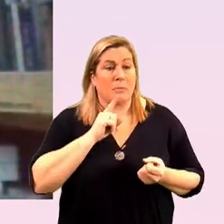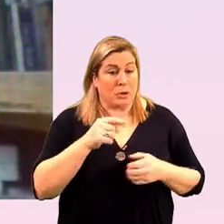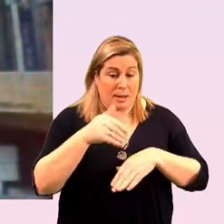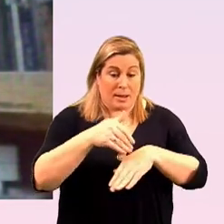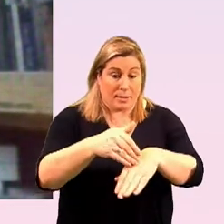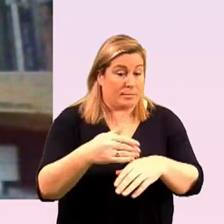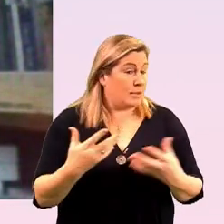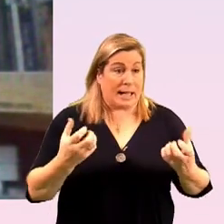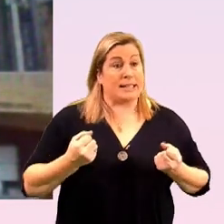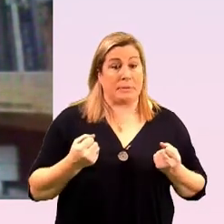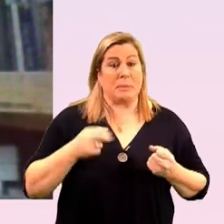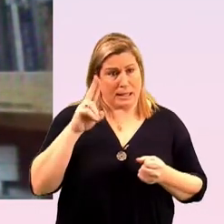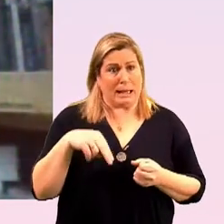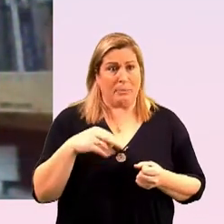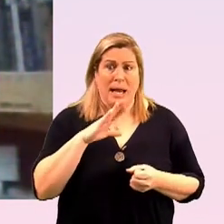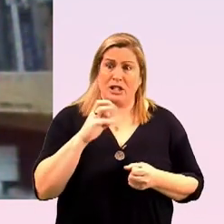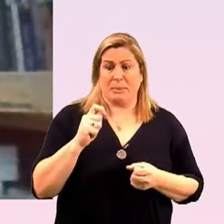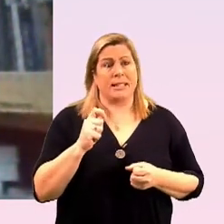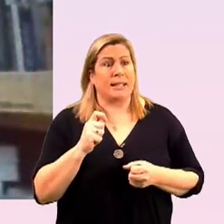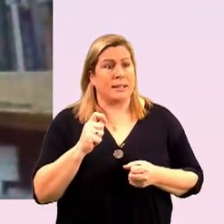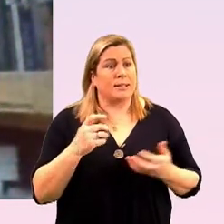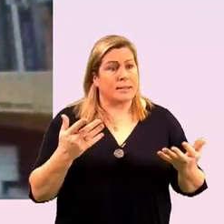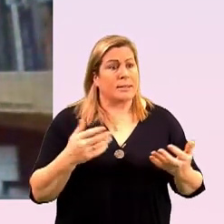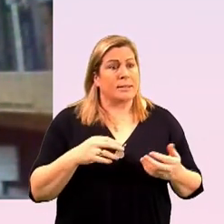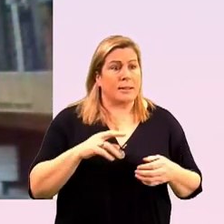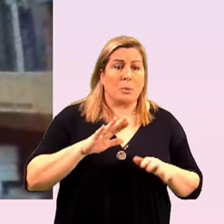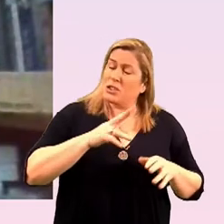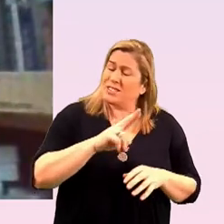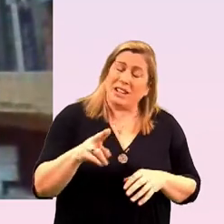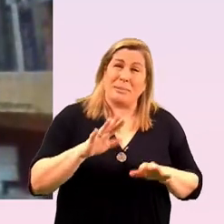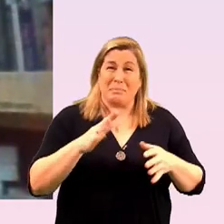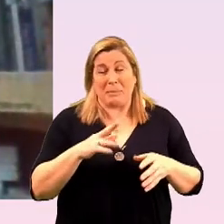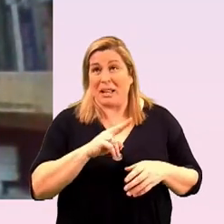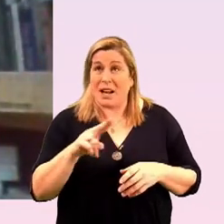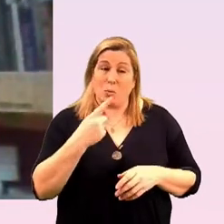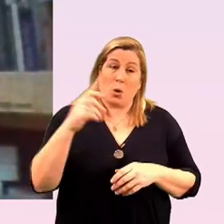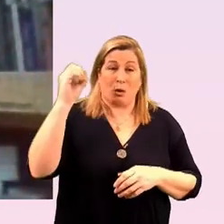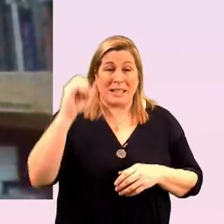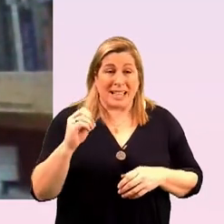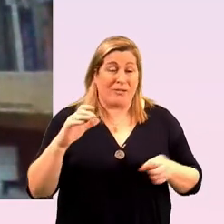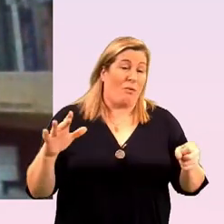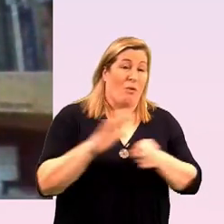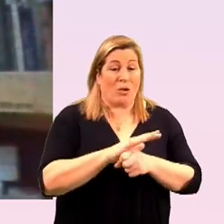it's acceptable to be LGBT somewhat. We're not fully there, we're not fully where we should be, but we're getting there.